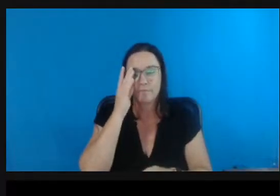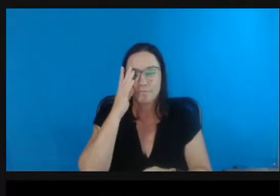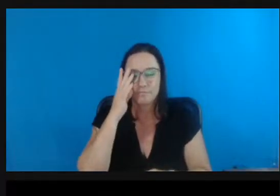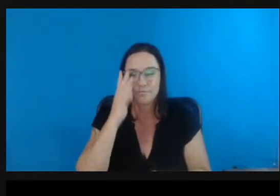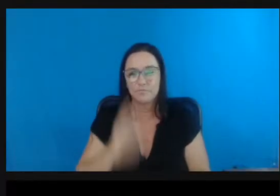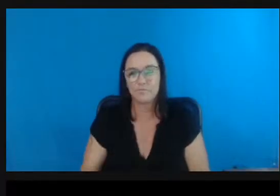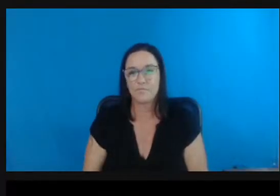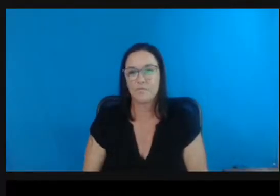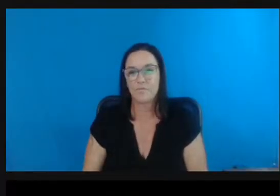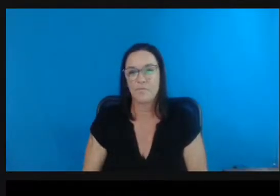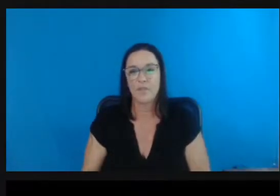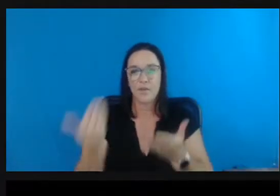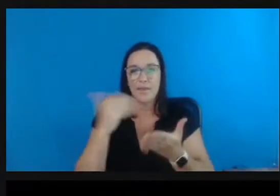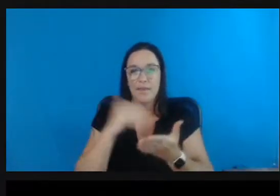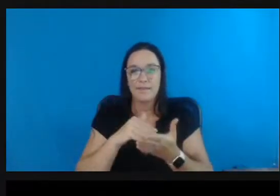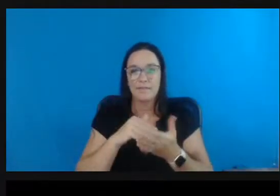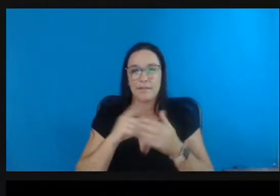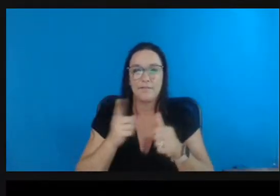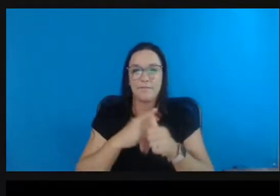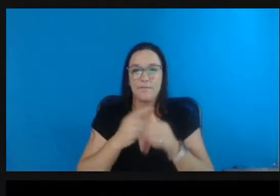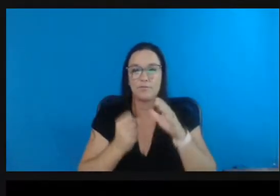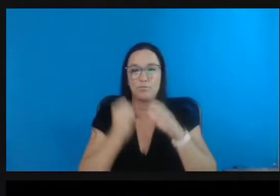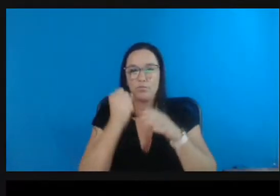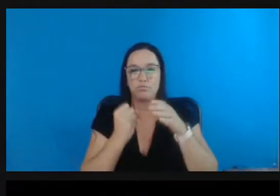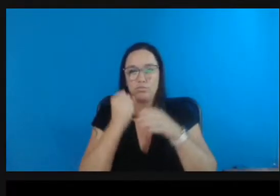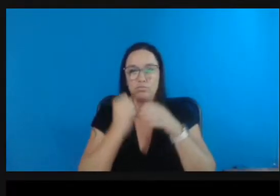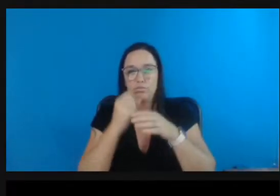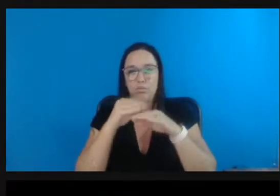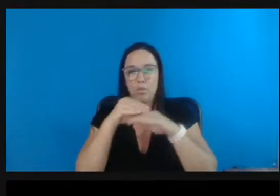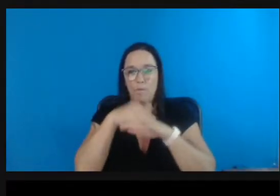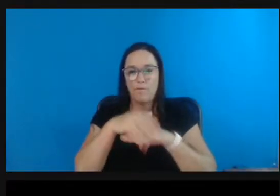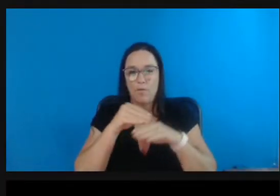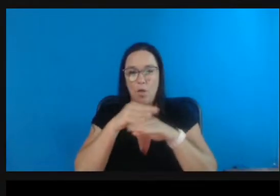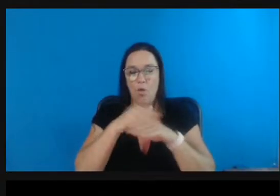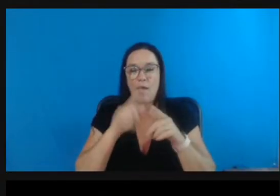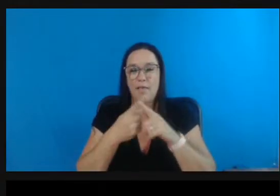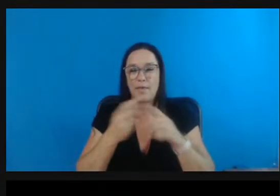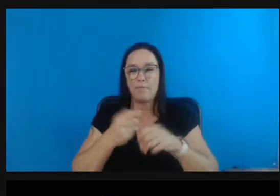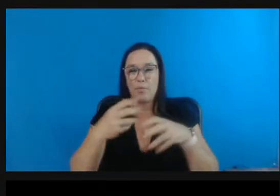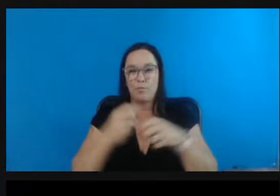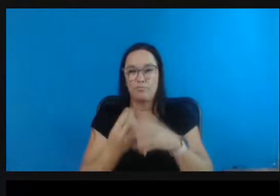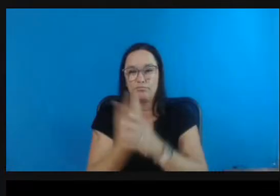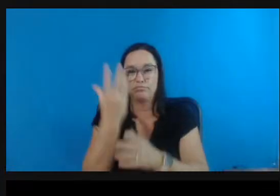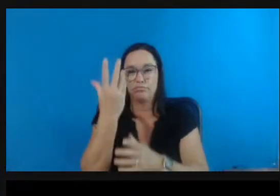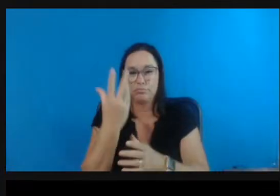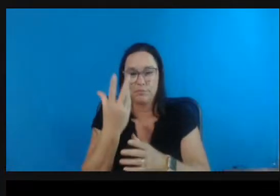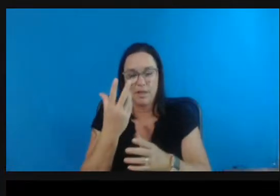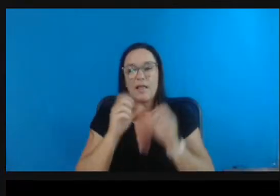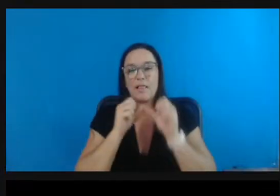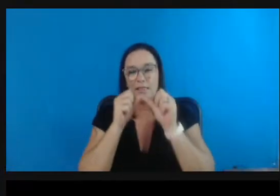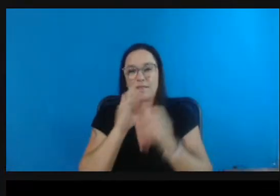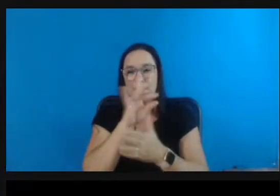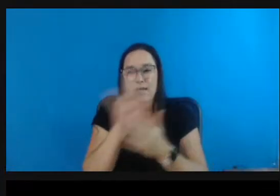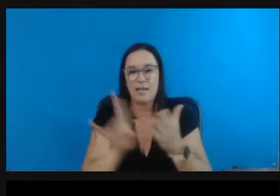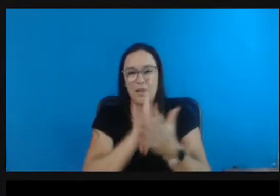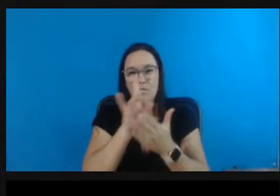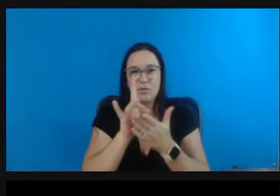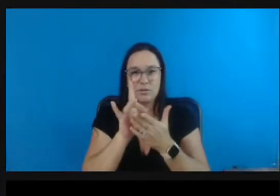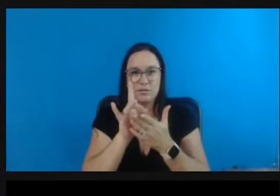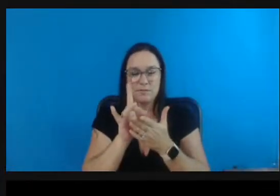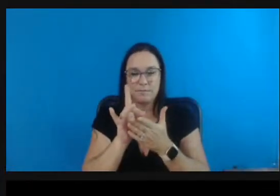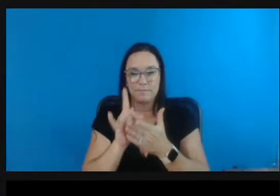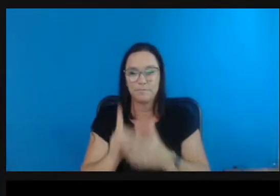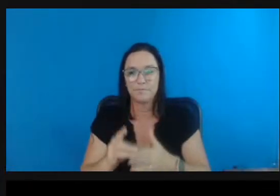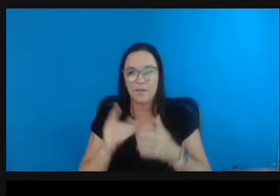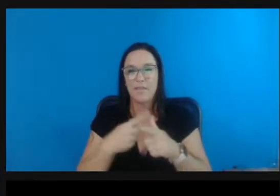So there it is once again, those first little pistonings, overflows, that burst of the fountain lasting 8 hours, and everything cooling